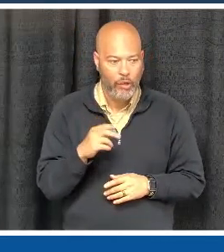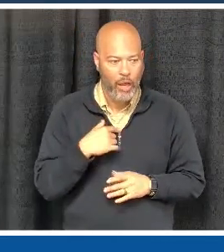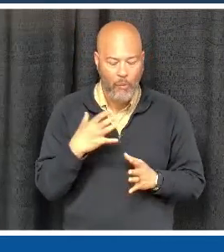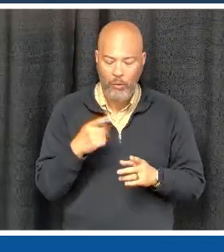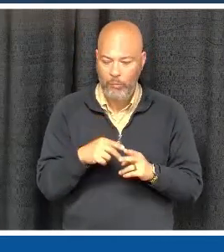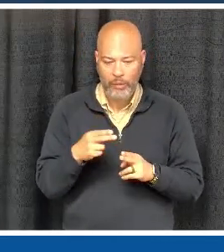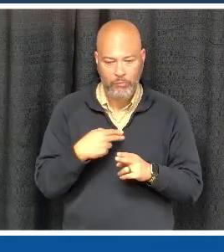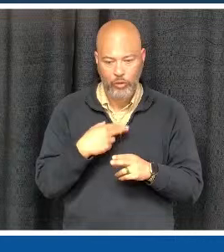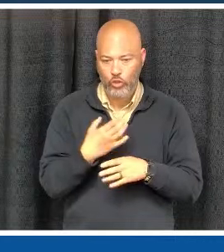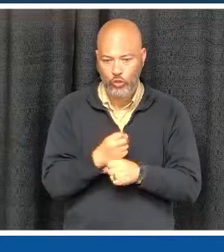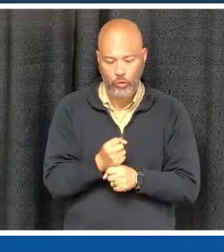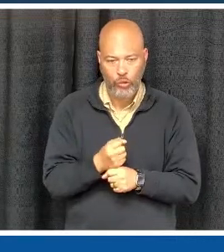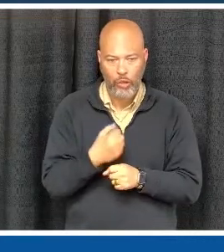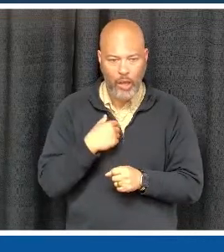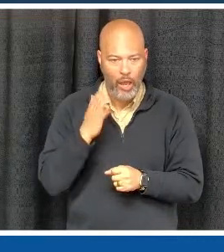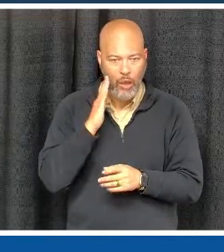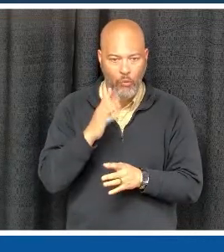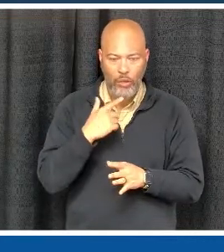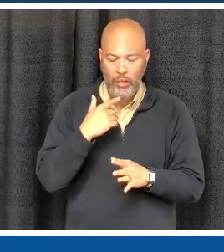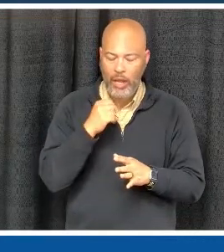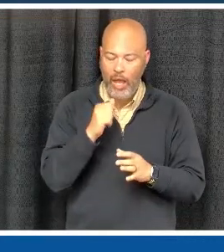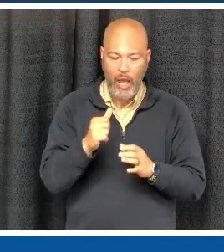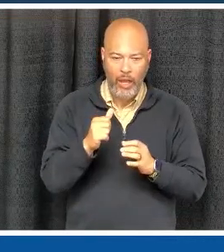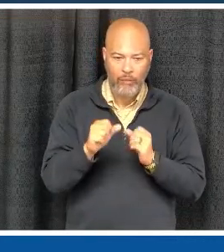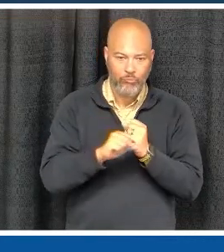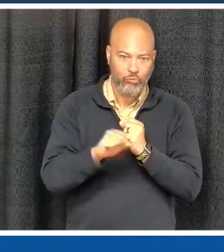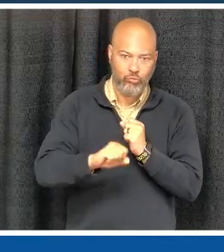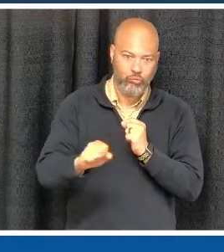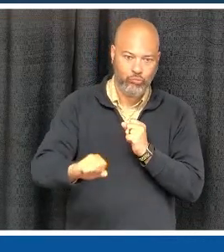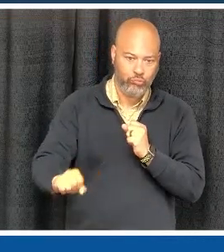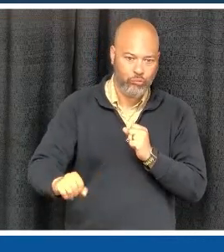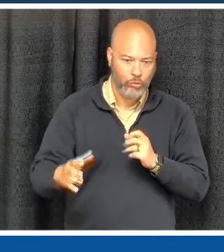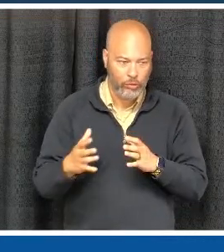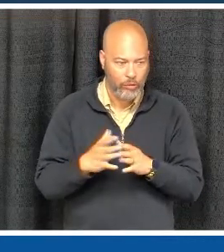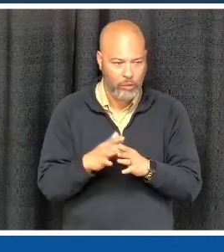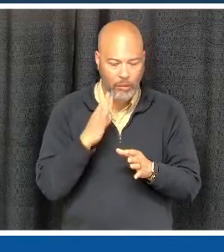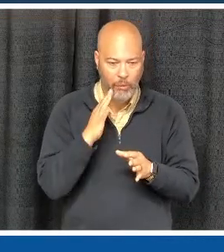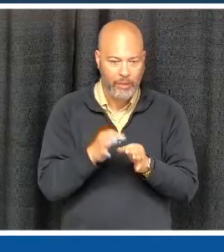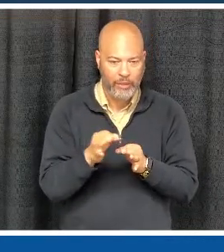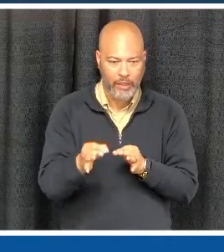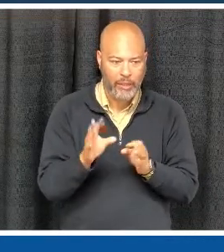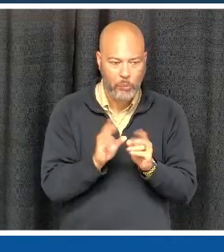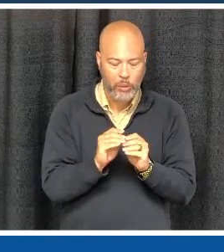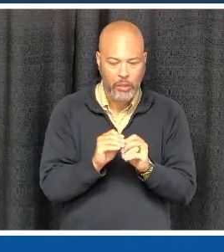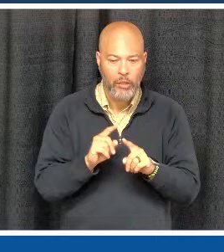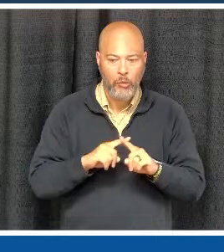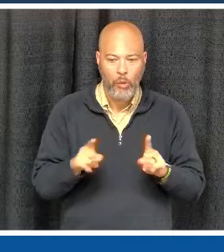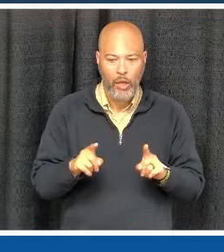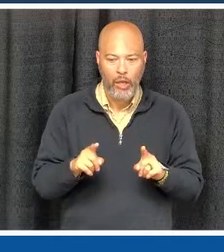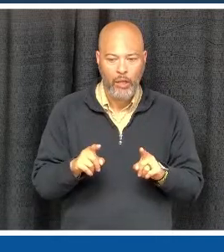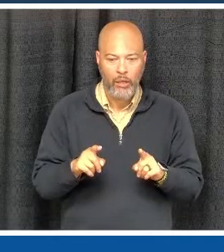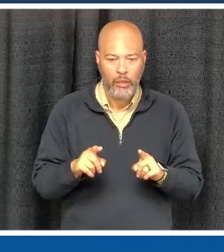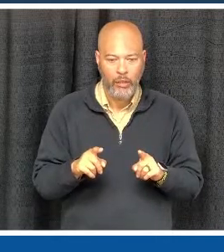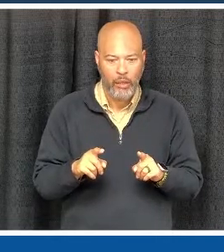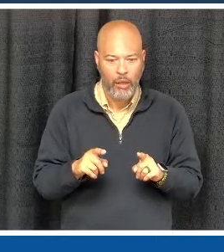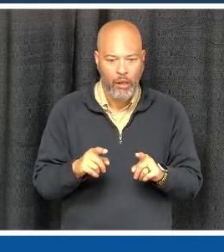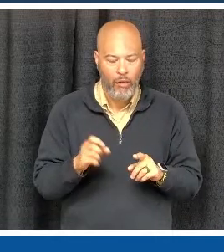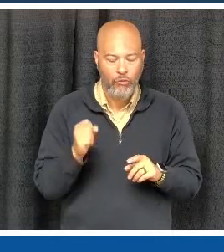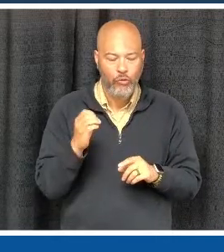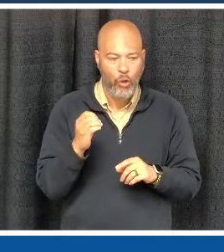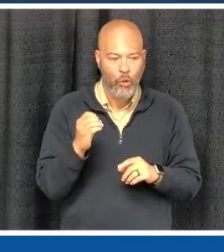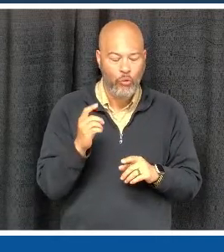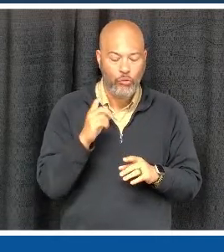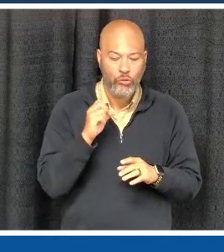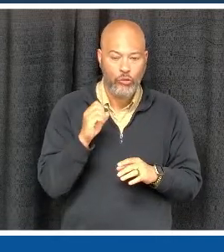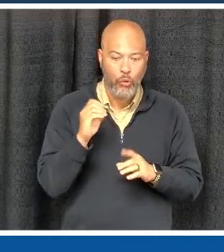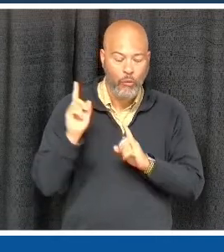short because I did promise somebody that I would not do anything to unnecessarily extend this meeting. But so